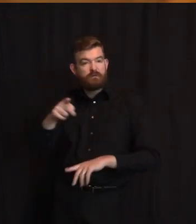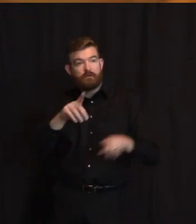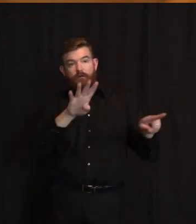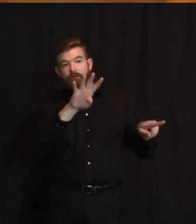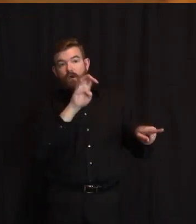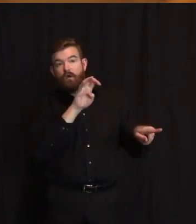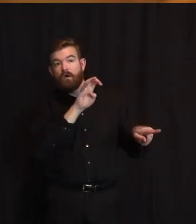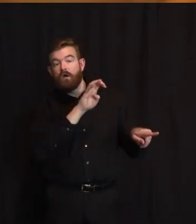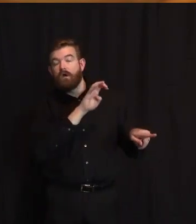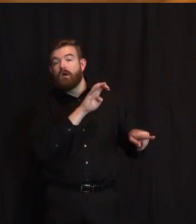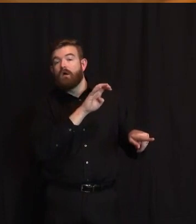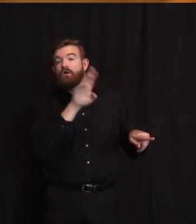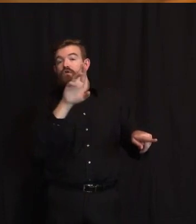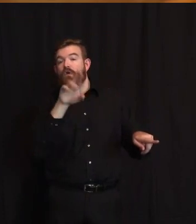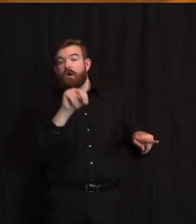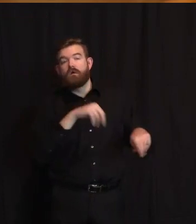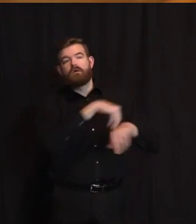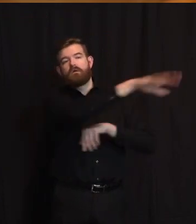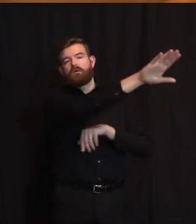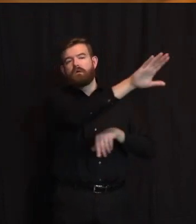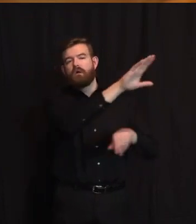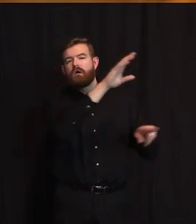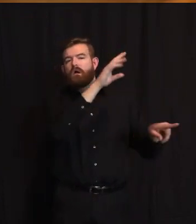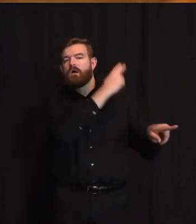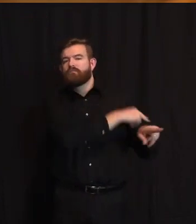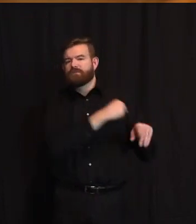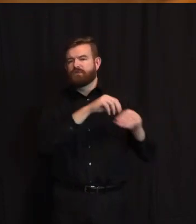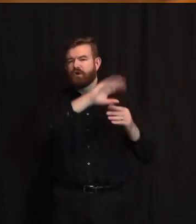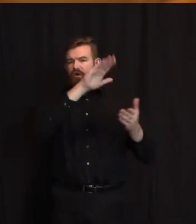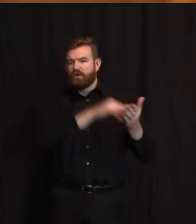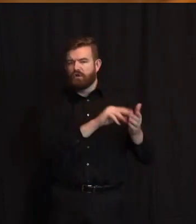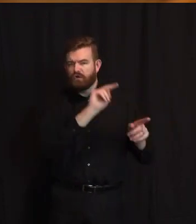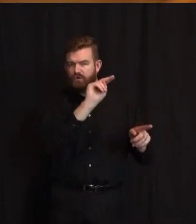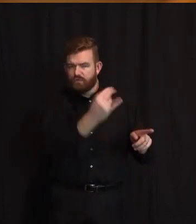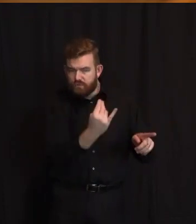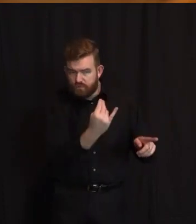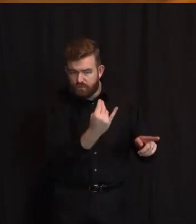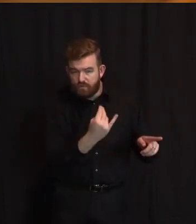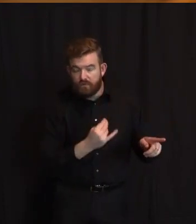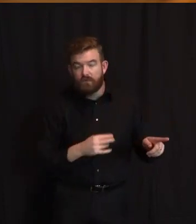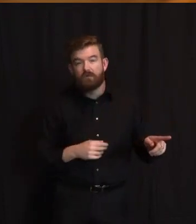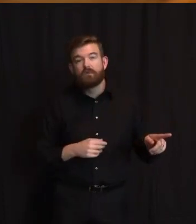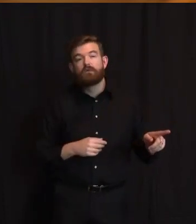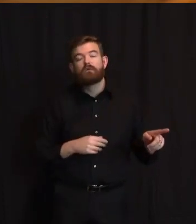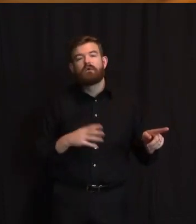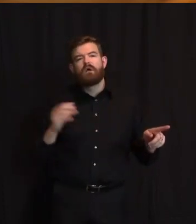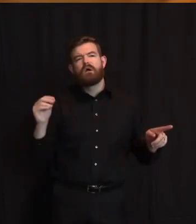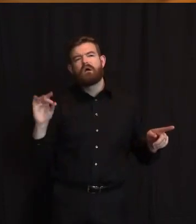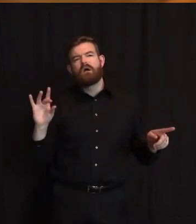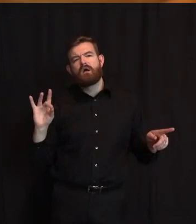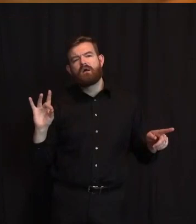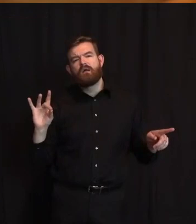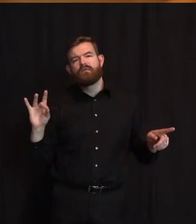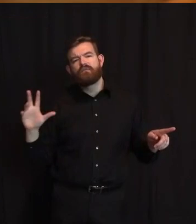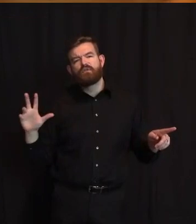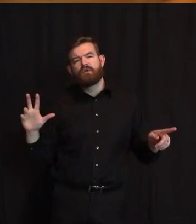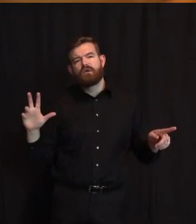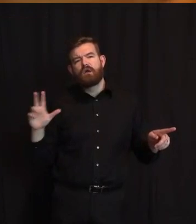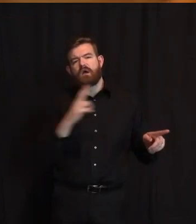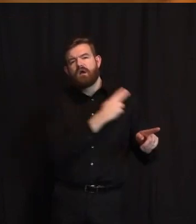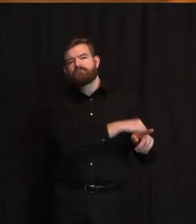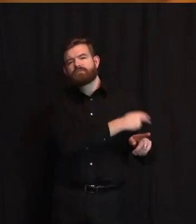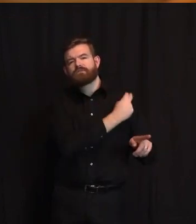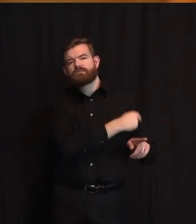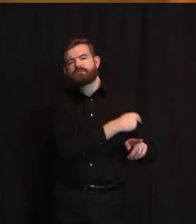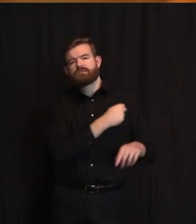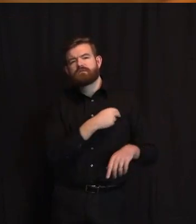central region, and 383 nurses, their information has been sent to the alternate care sites for